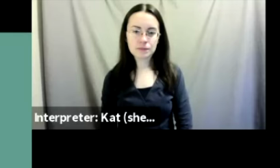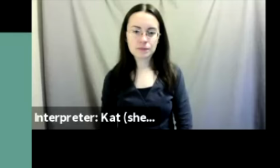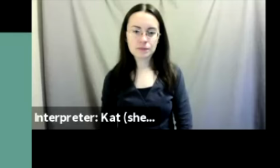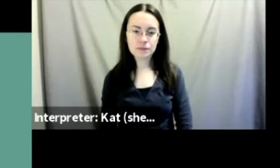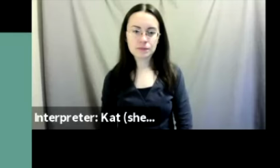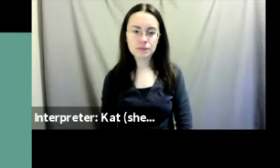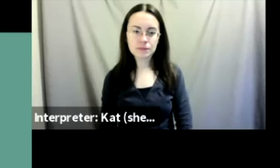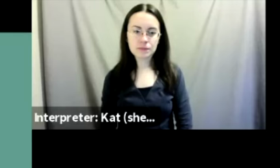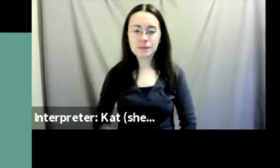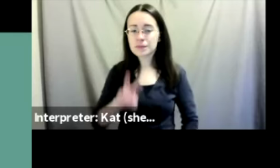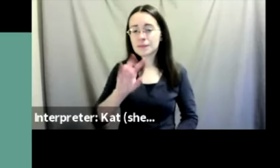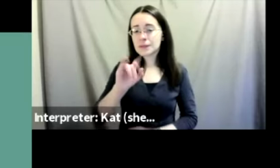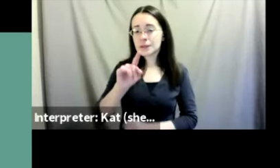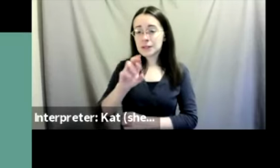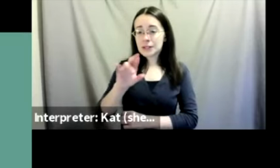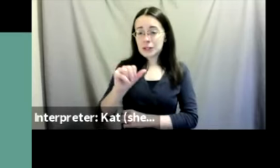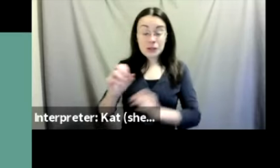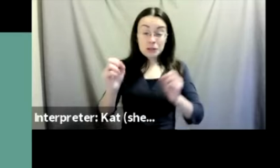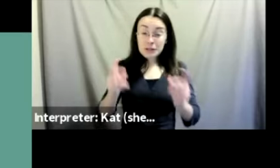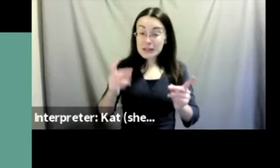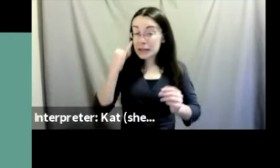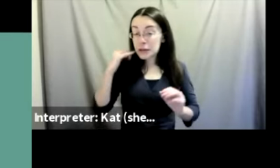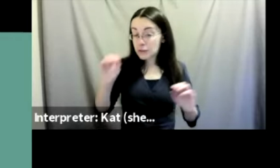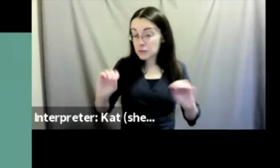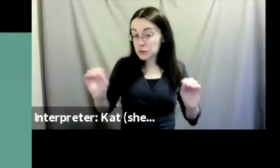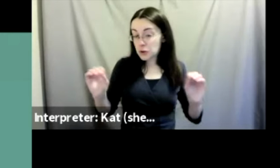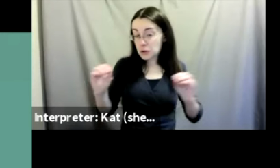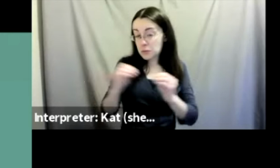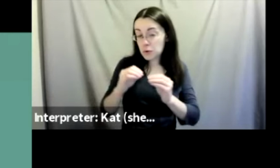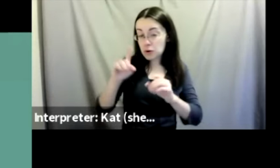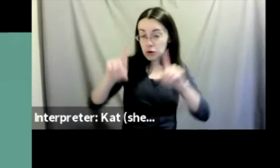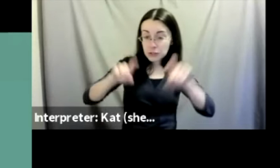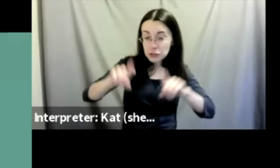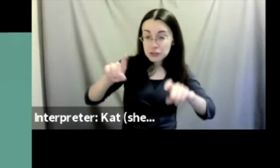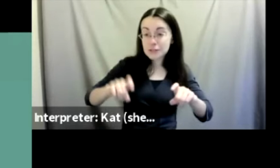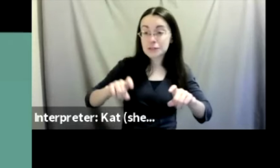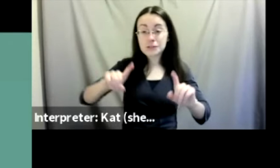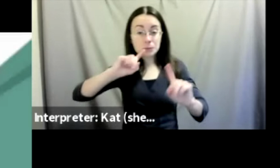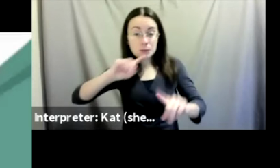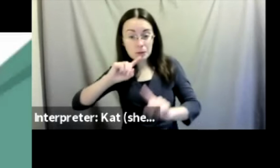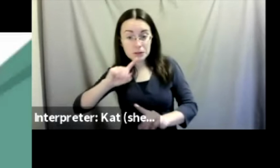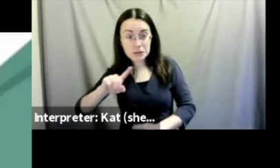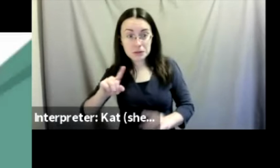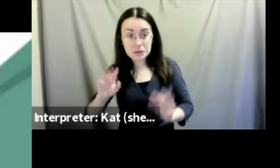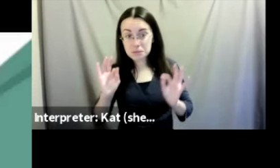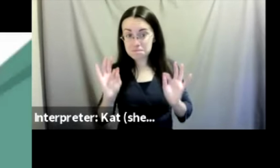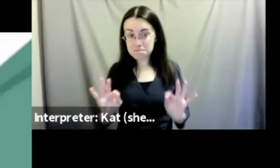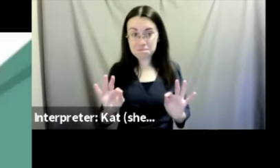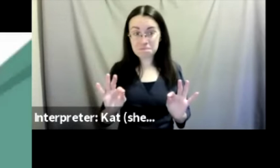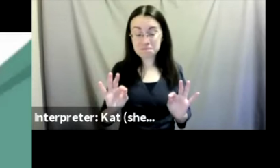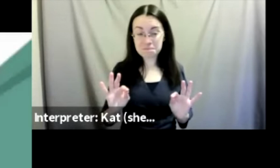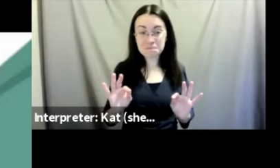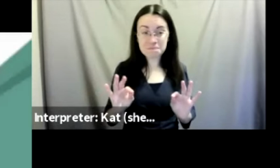All right, I think if we don't have any other questions or responses, we'll go ahead